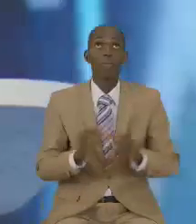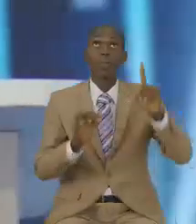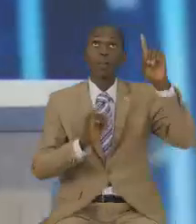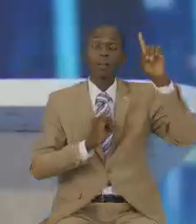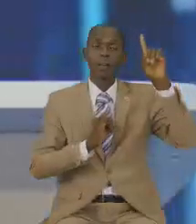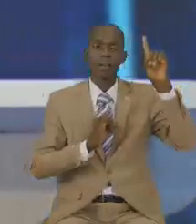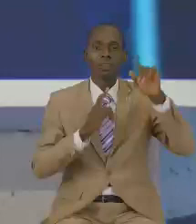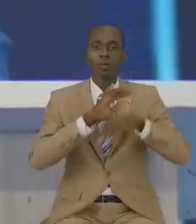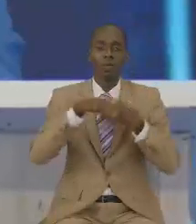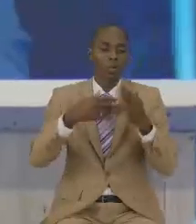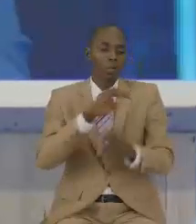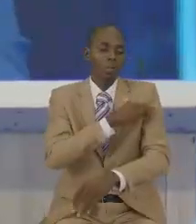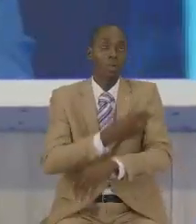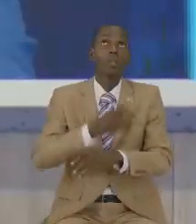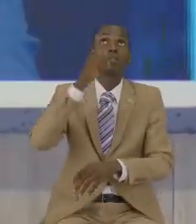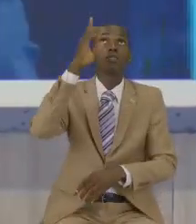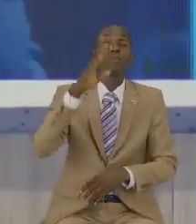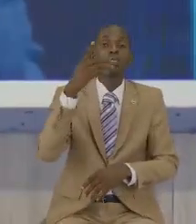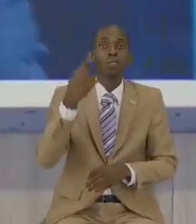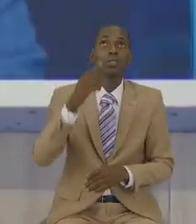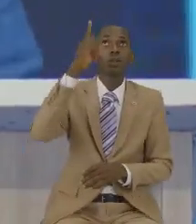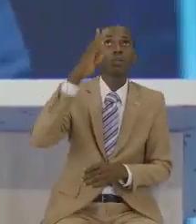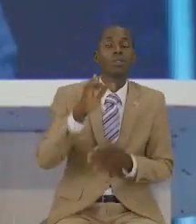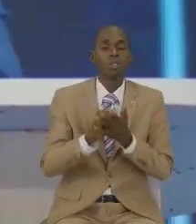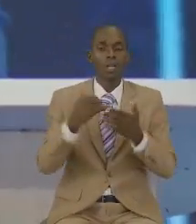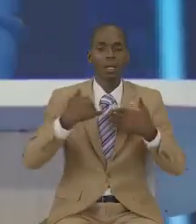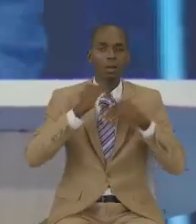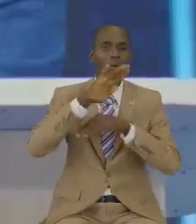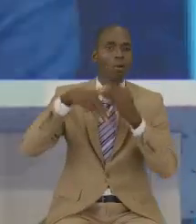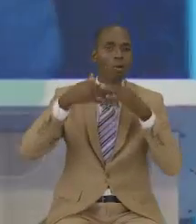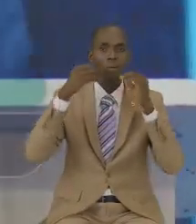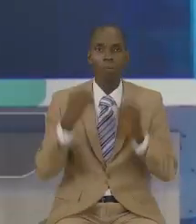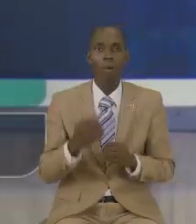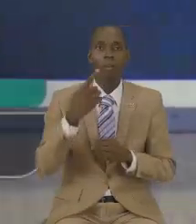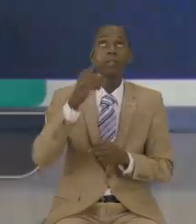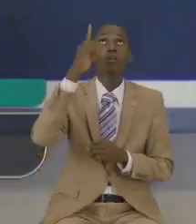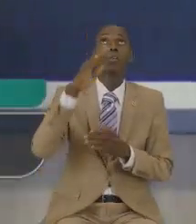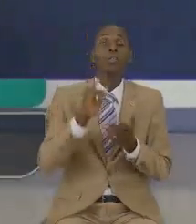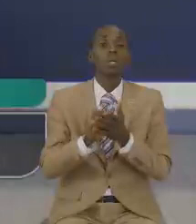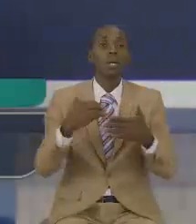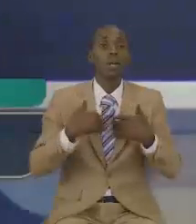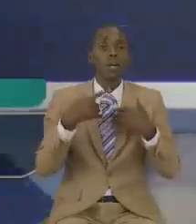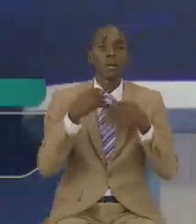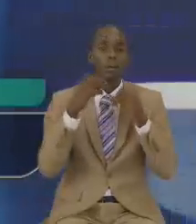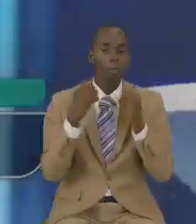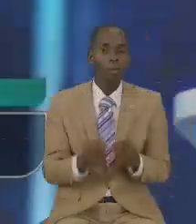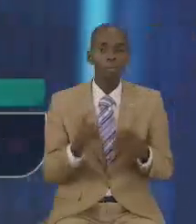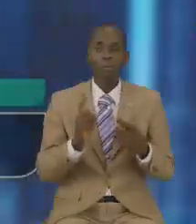the Almighty God, the God that has all power, the God that has the power to